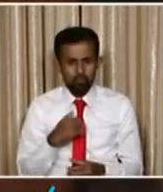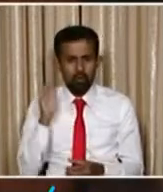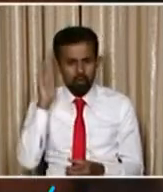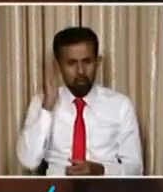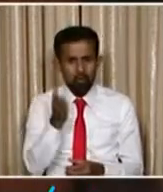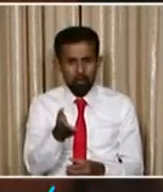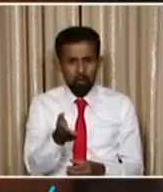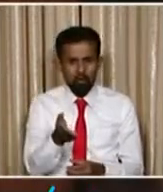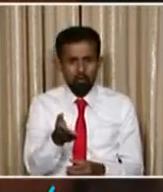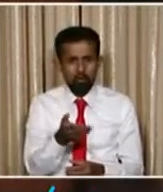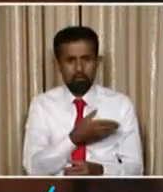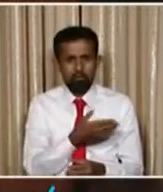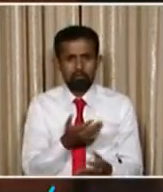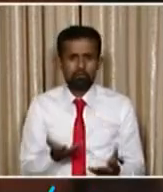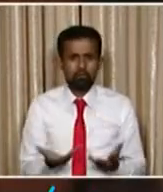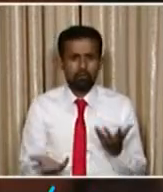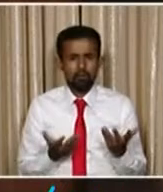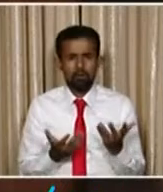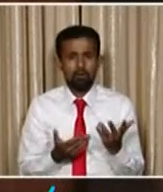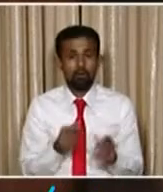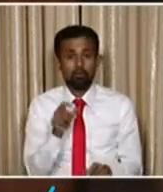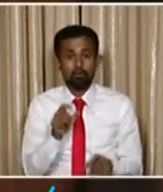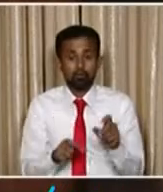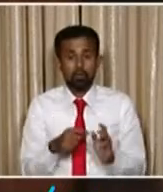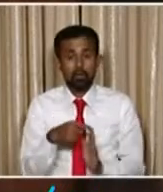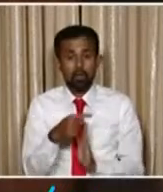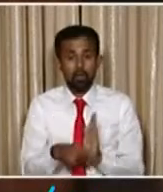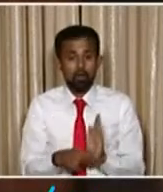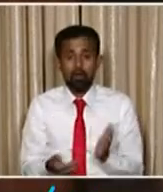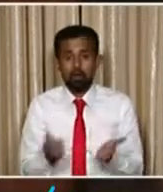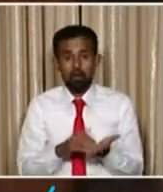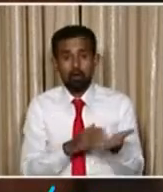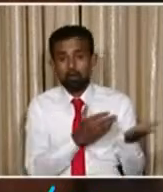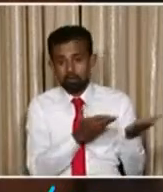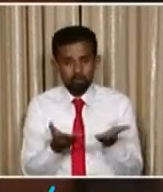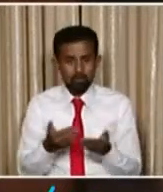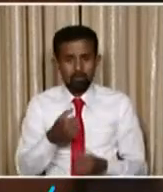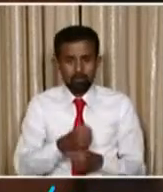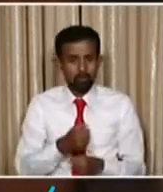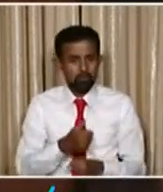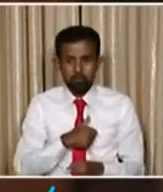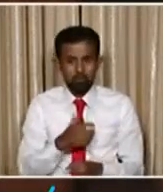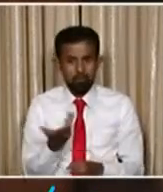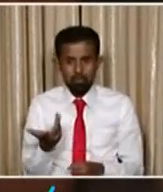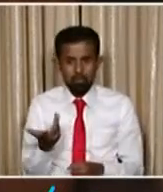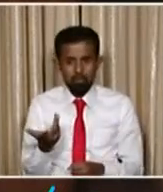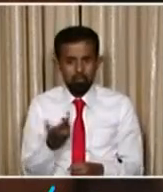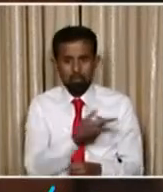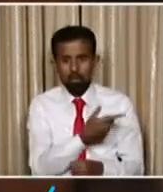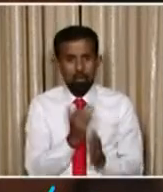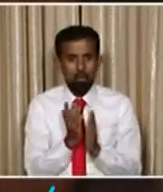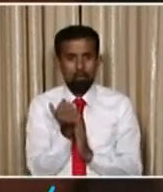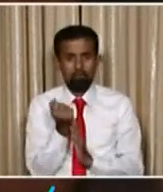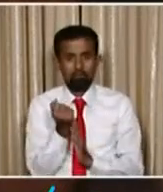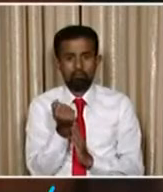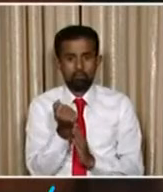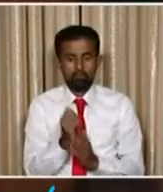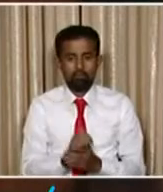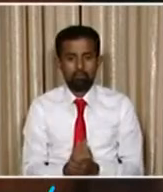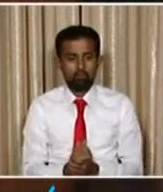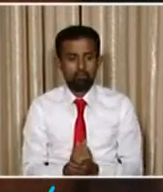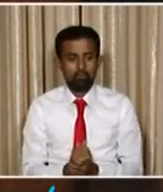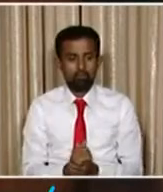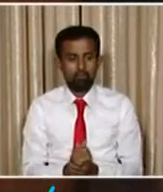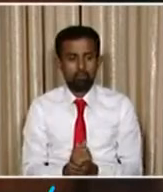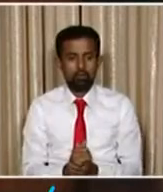to come back to the country. Are you depriving some Sri Lankans their right to come back to this country Honorable because Minister. the state does not